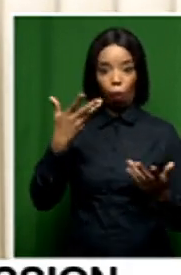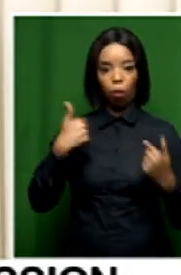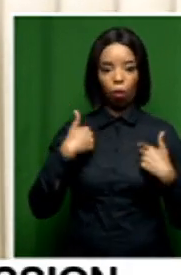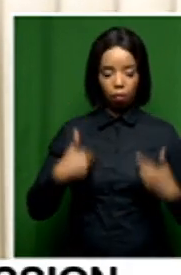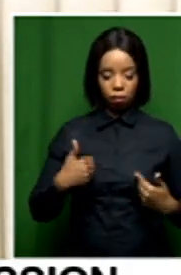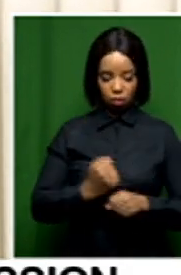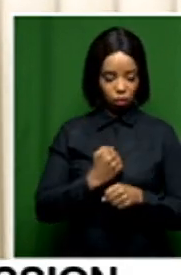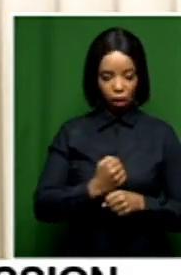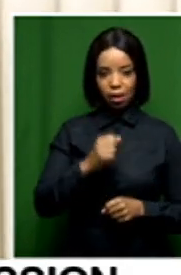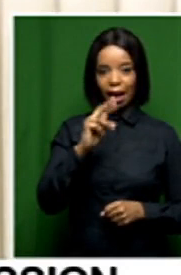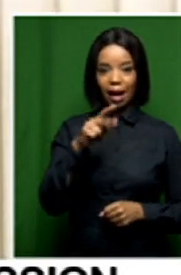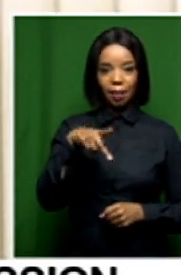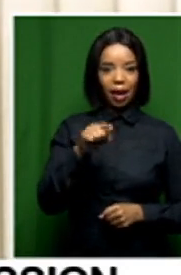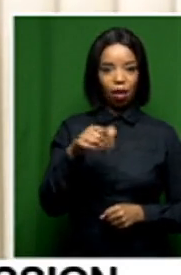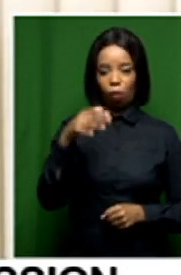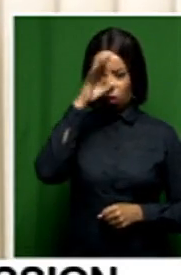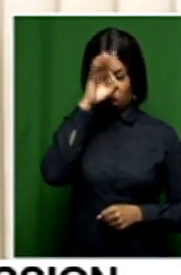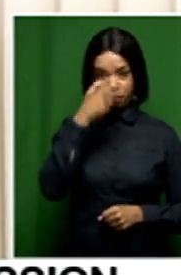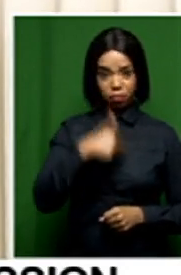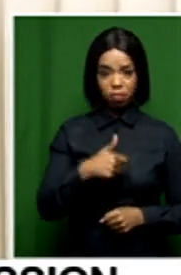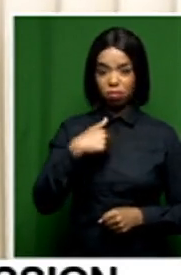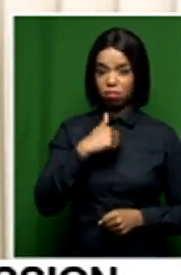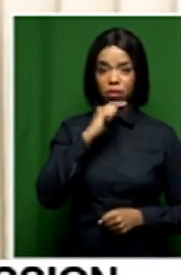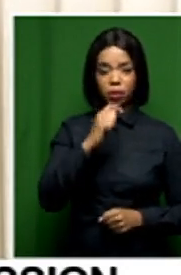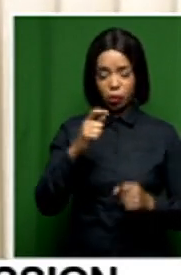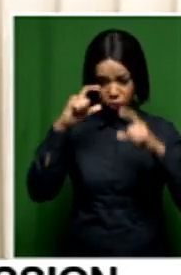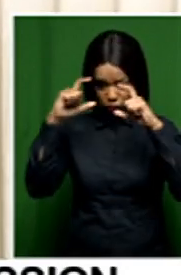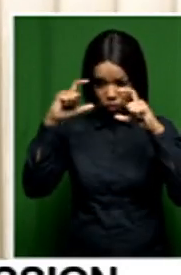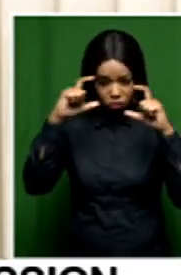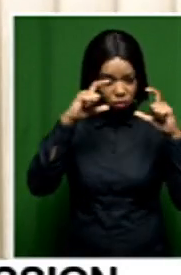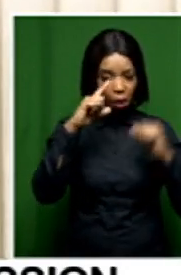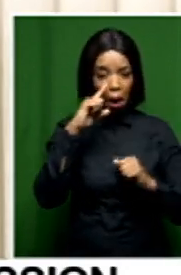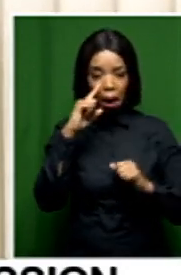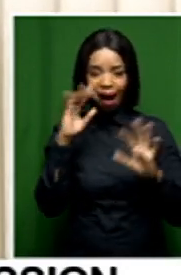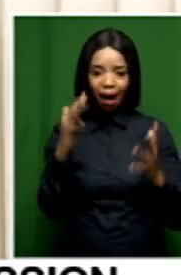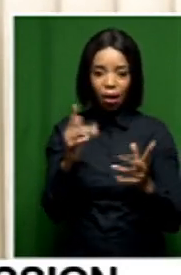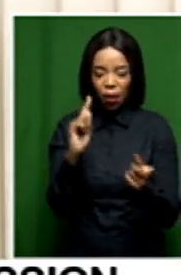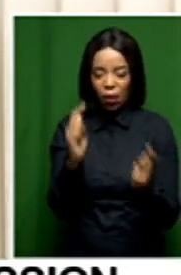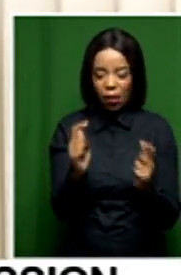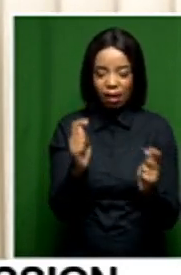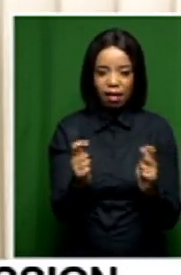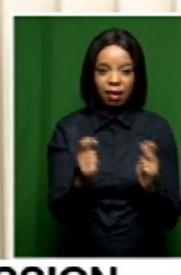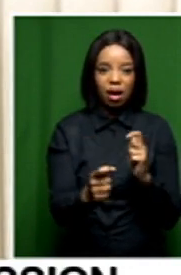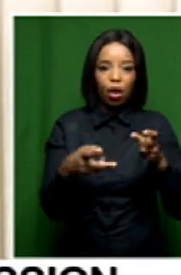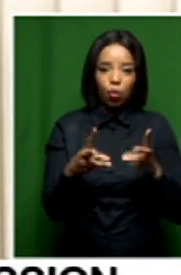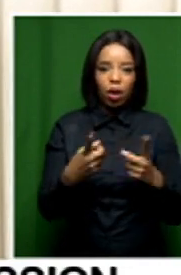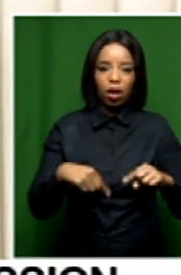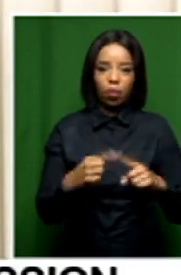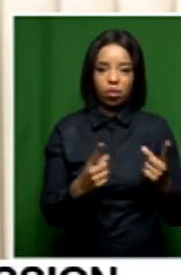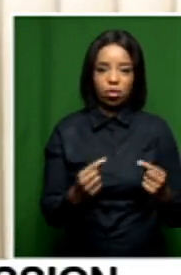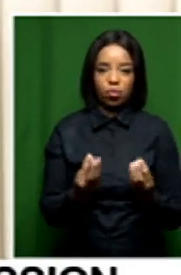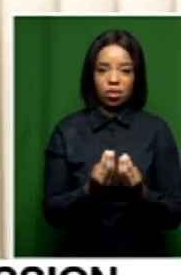was at the helm of the NPA, I would be drastically looking at how to change the way in which we do our things so that at the end of the day, we